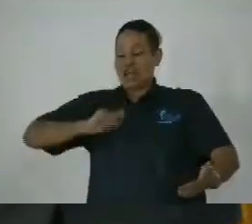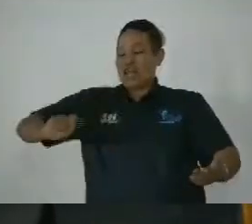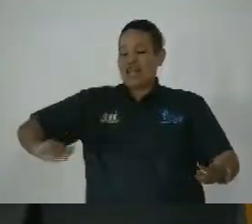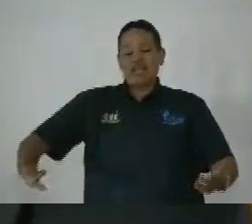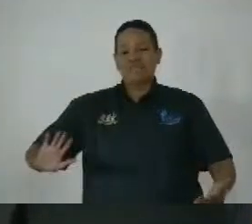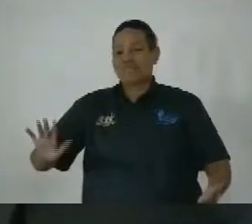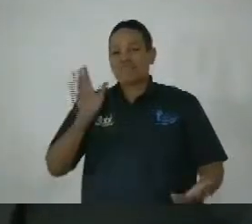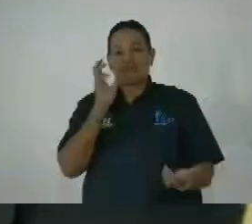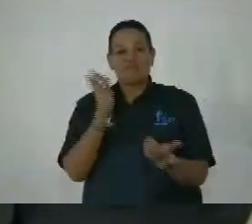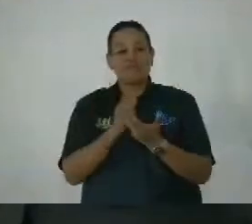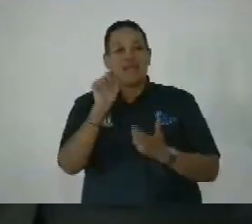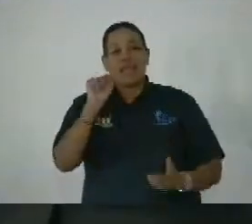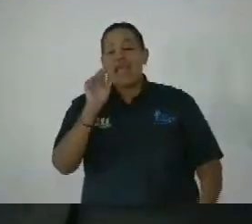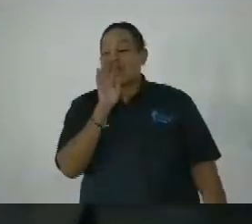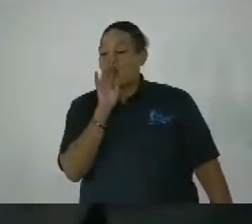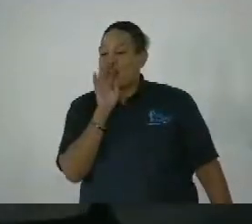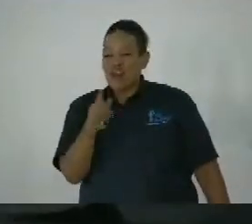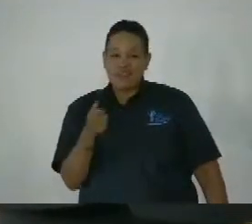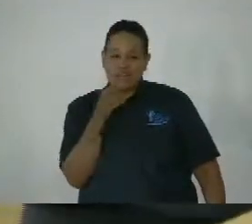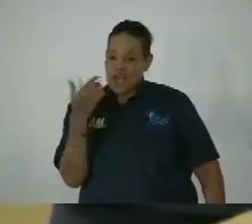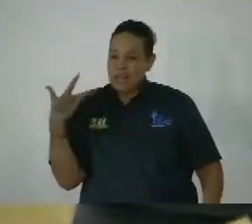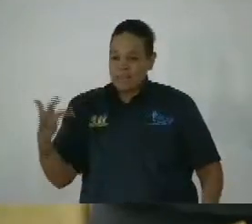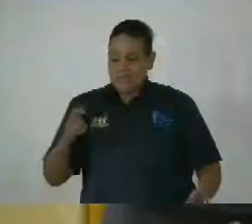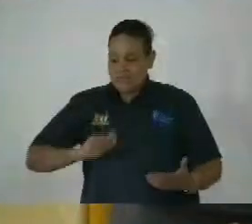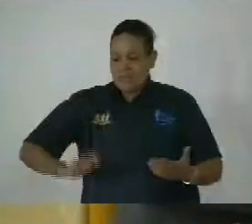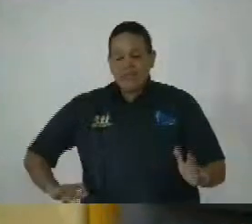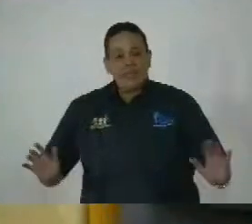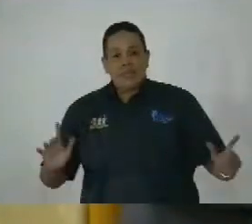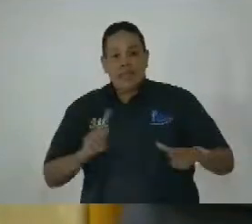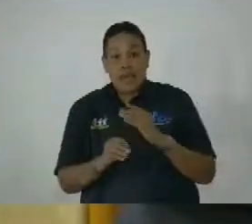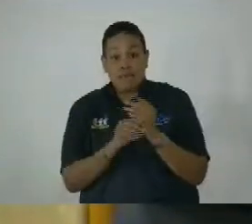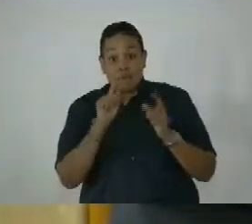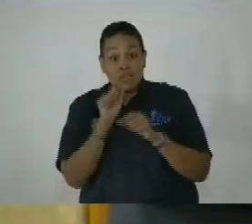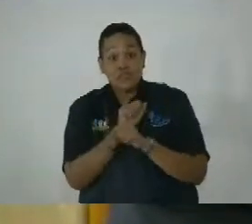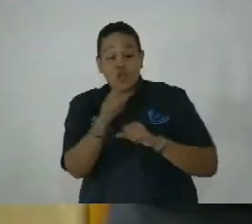even to AI. They talk into these things. So we have to ensure they